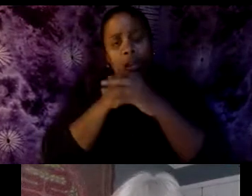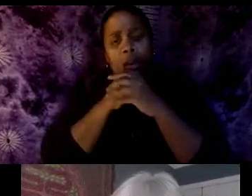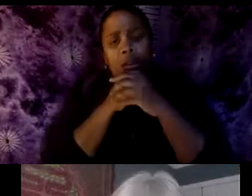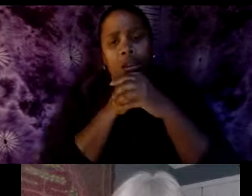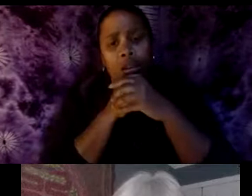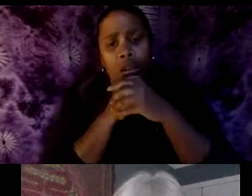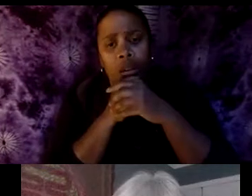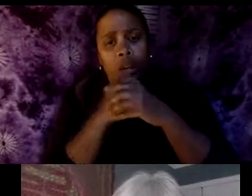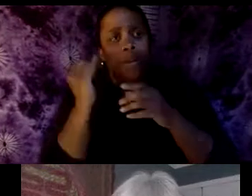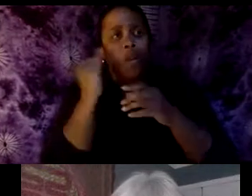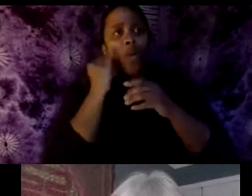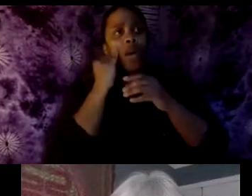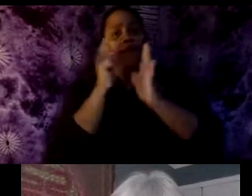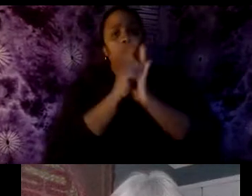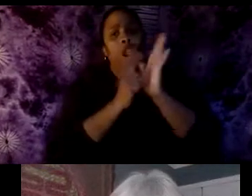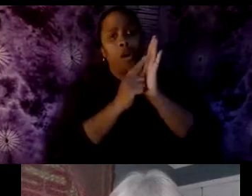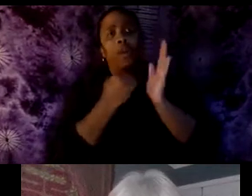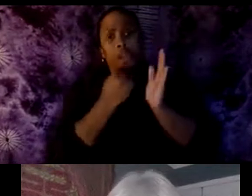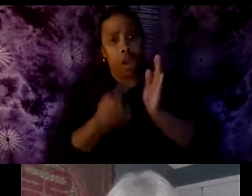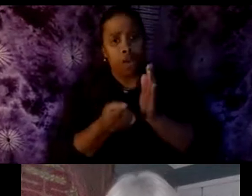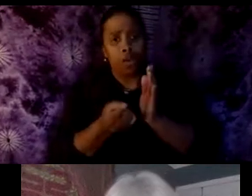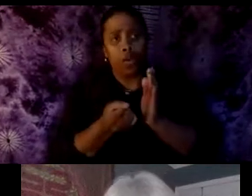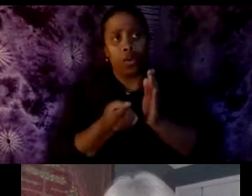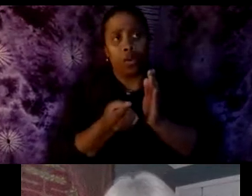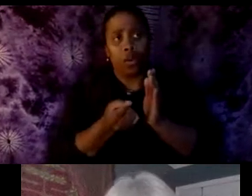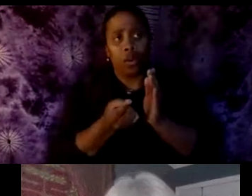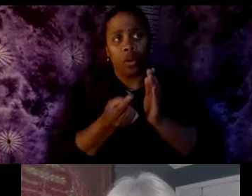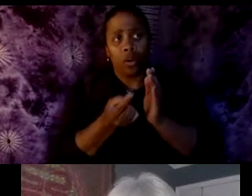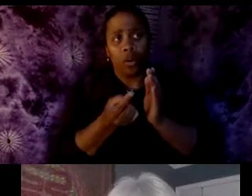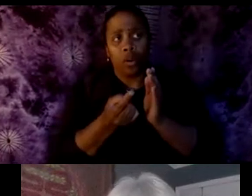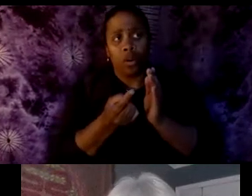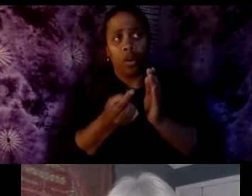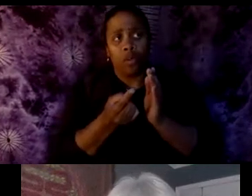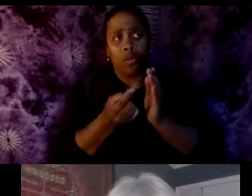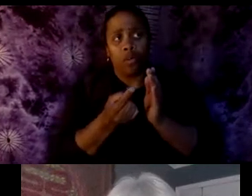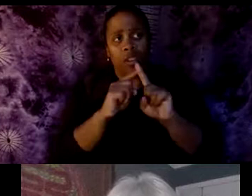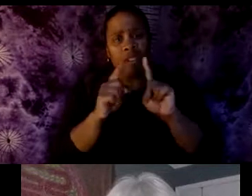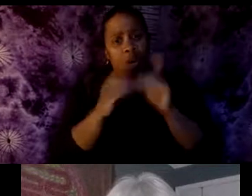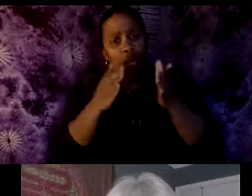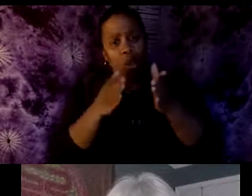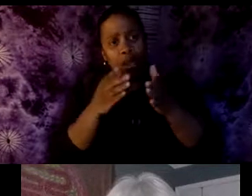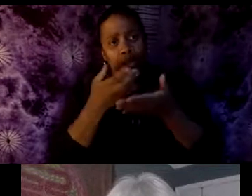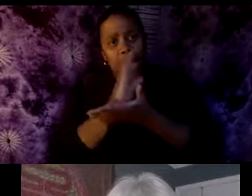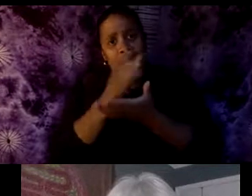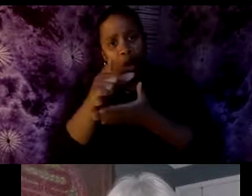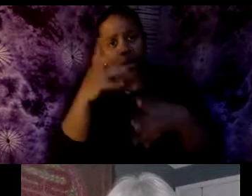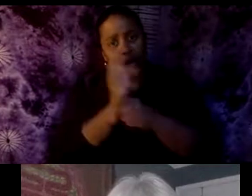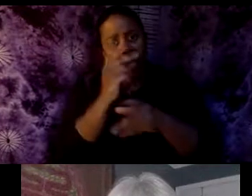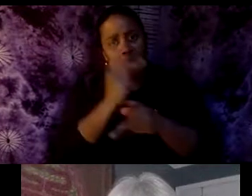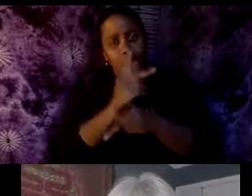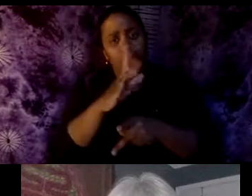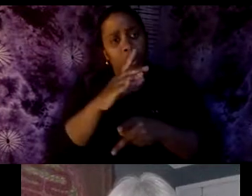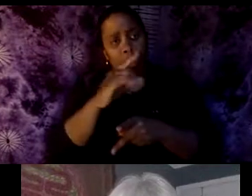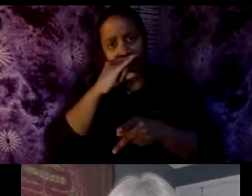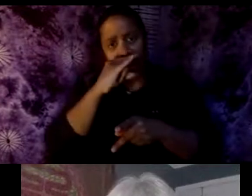attorney advises this in a way that'll allow you to still keep your kids, and really strategize that, because it's time to change the locks on the house. It's